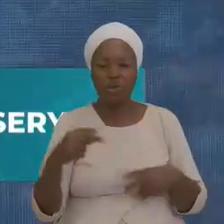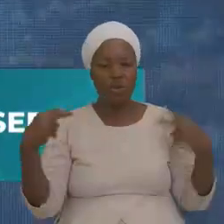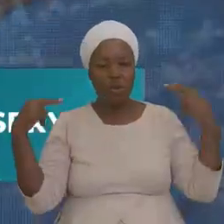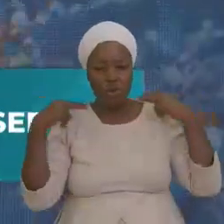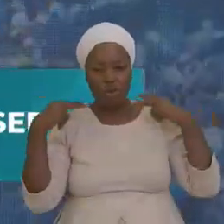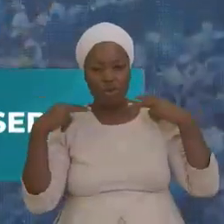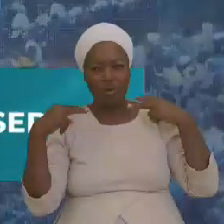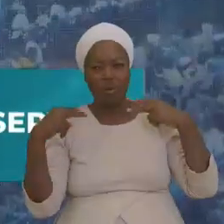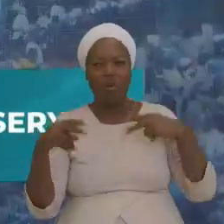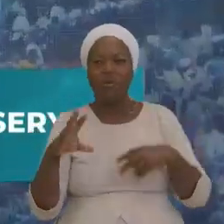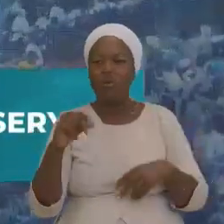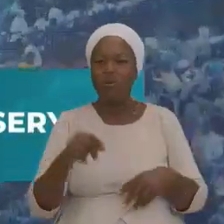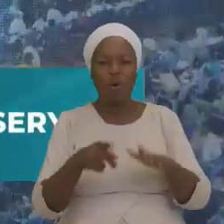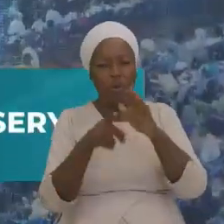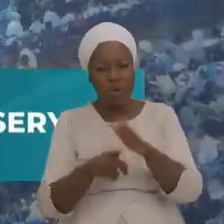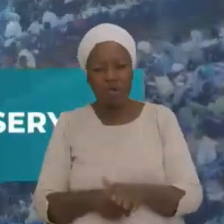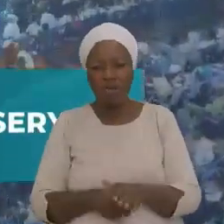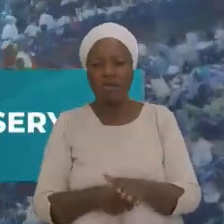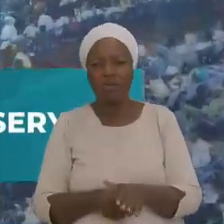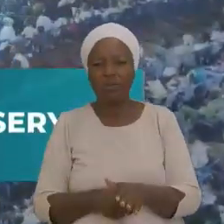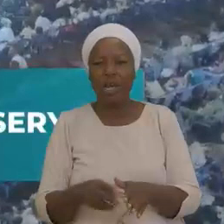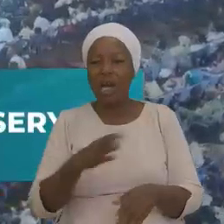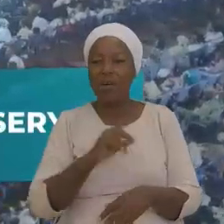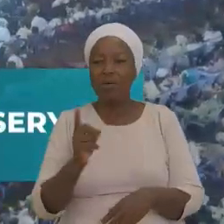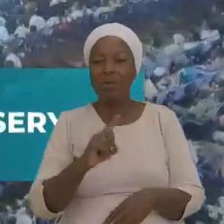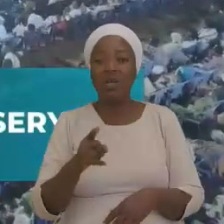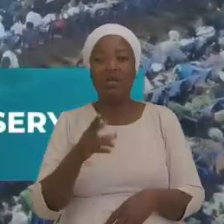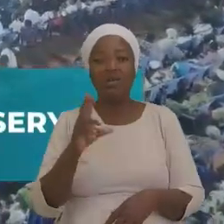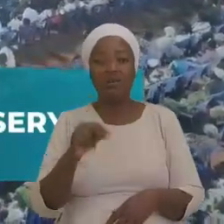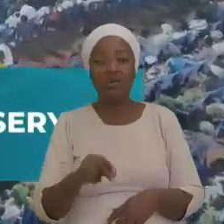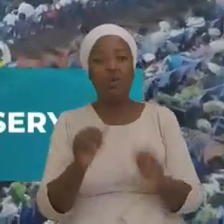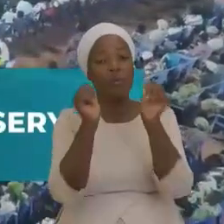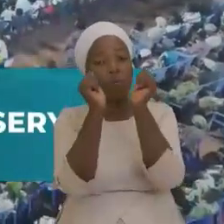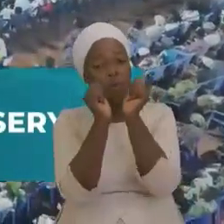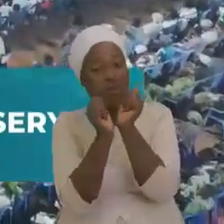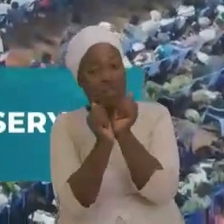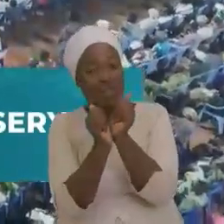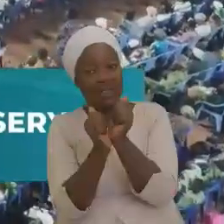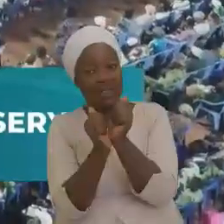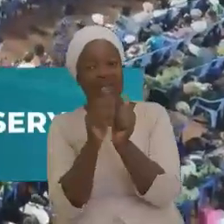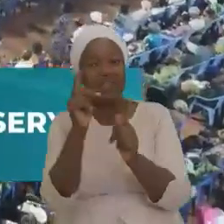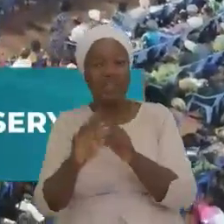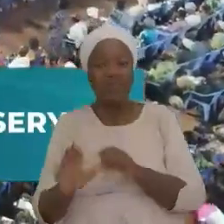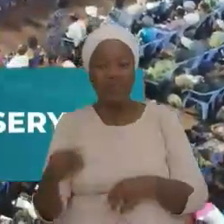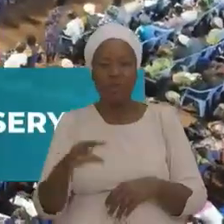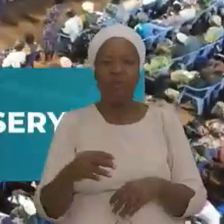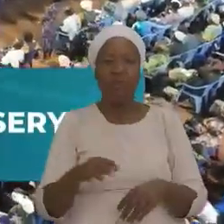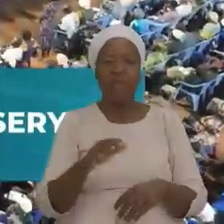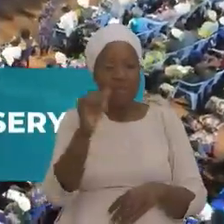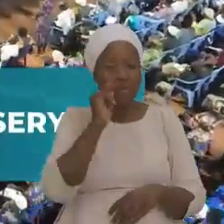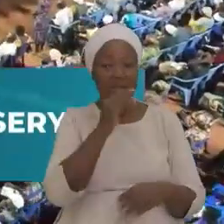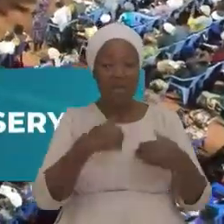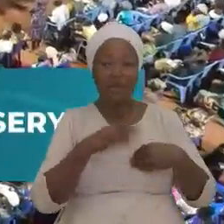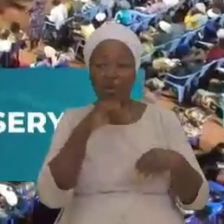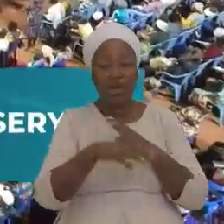where there's no oppression, and where there is no bondage. The children of Israel have been in Egypt in the land